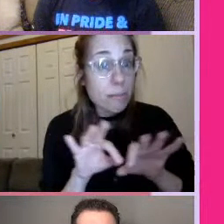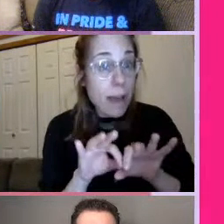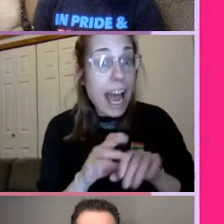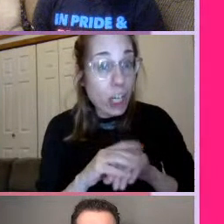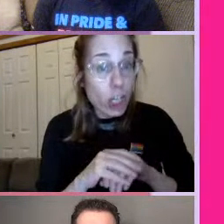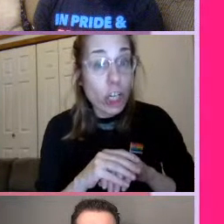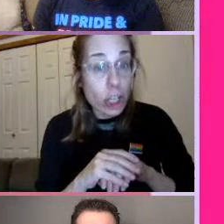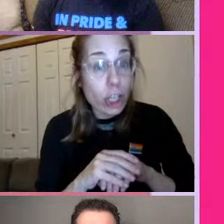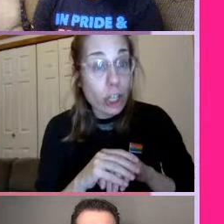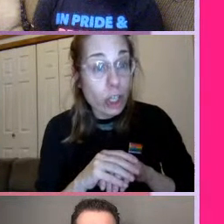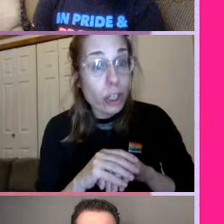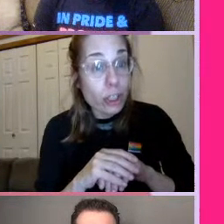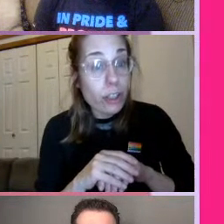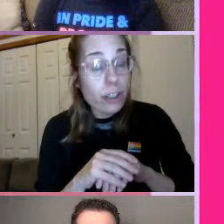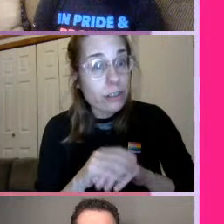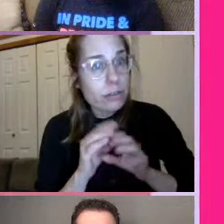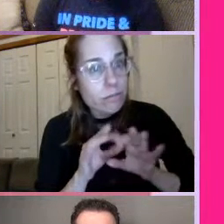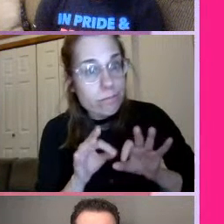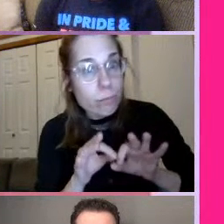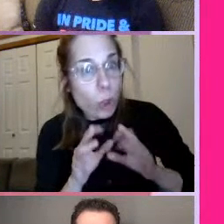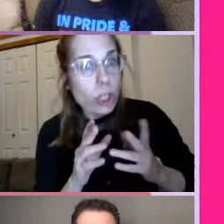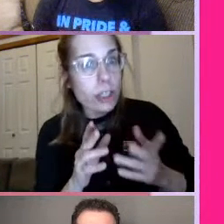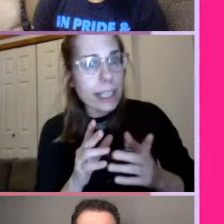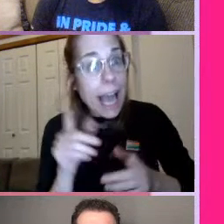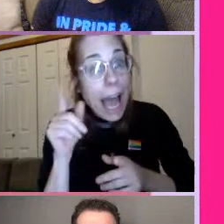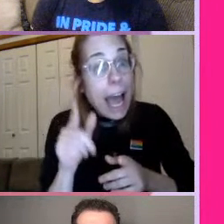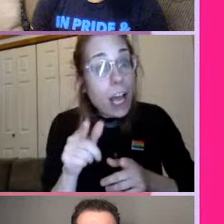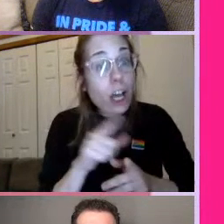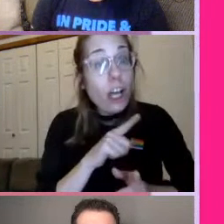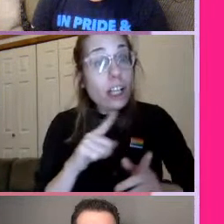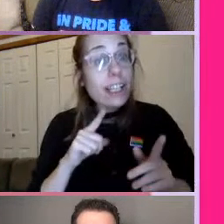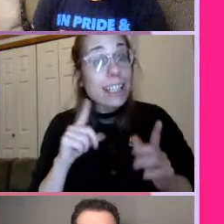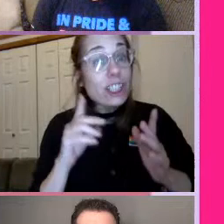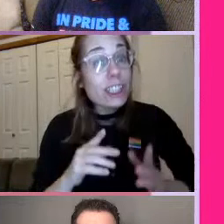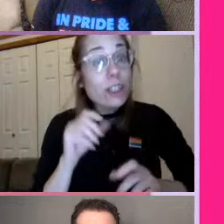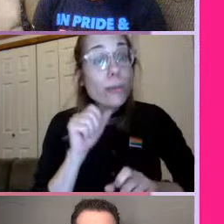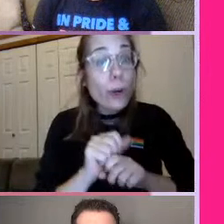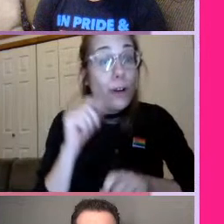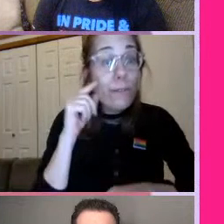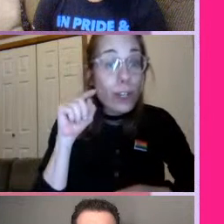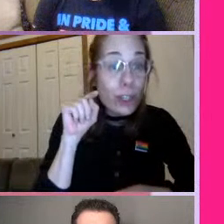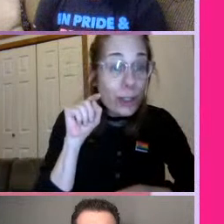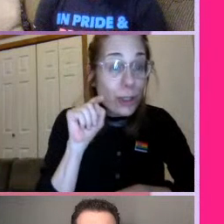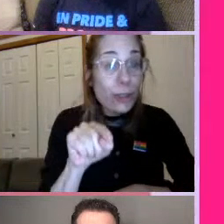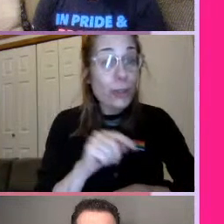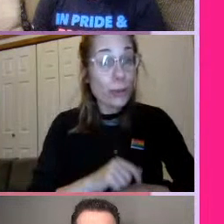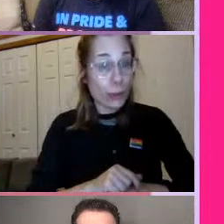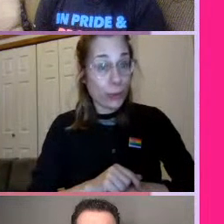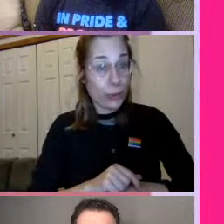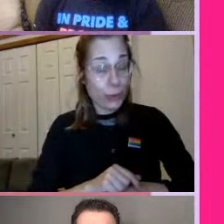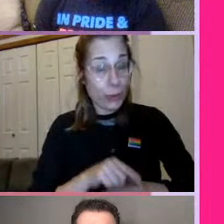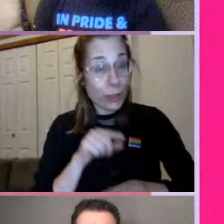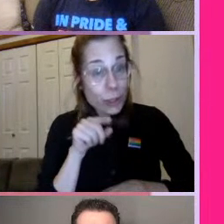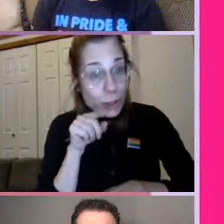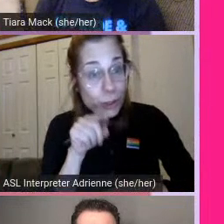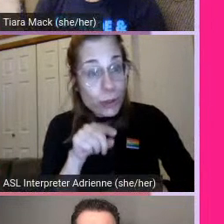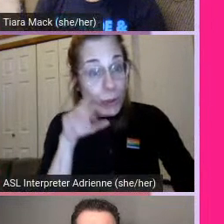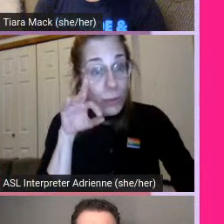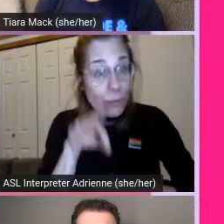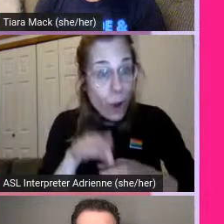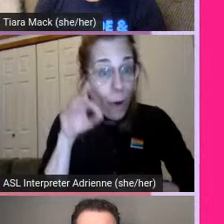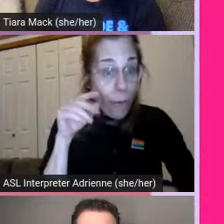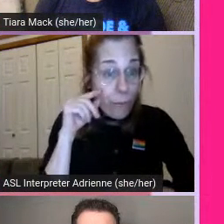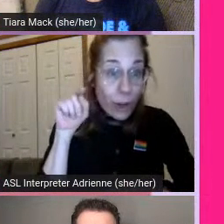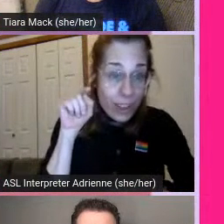Yes, they work for you. They are your representatives. Yes, you are their constituents. You elect them to